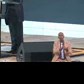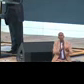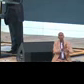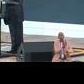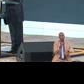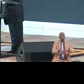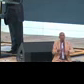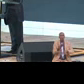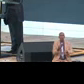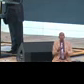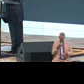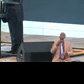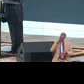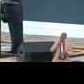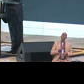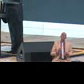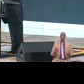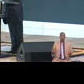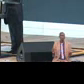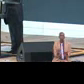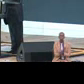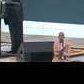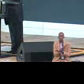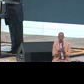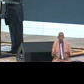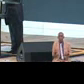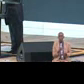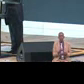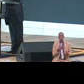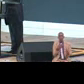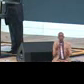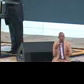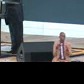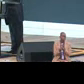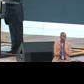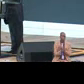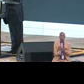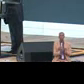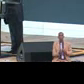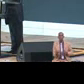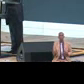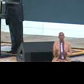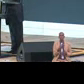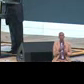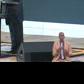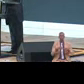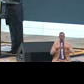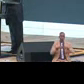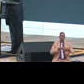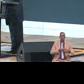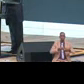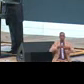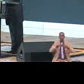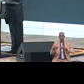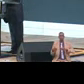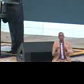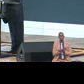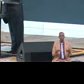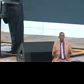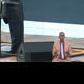nature of devouring and destroying and slaying and killing and tearing